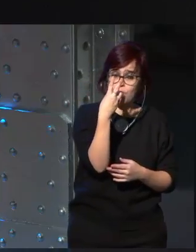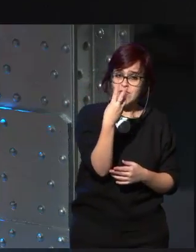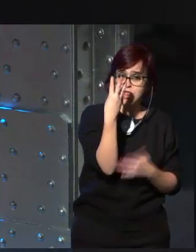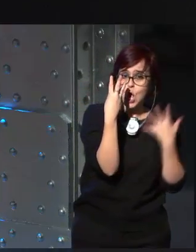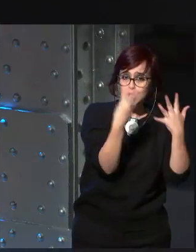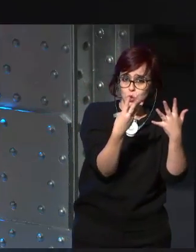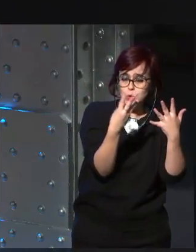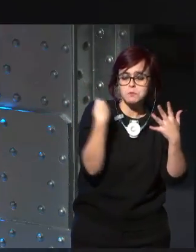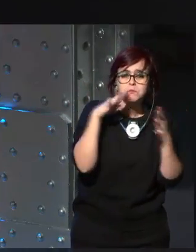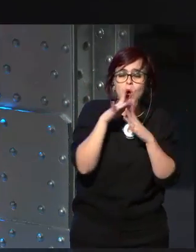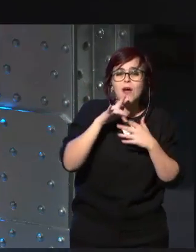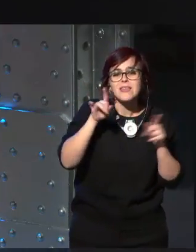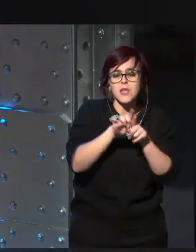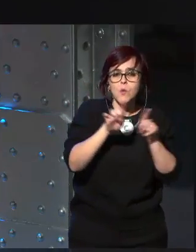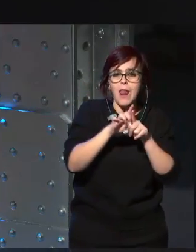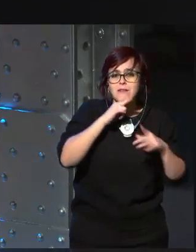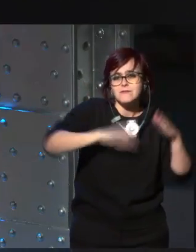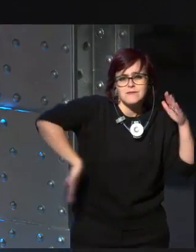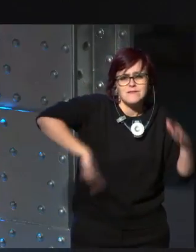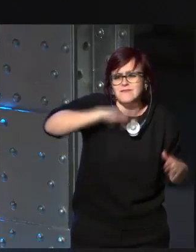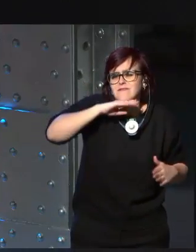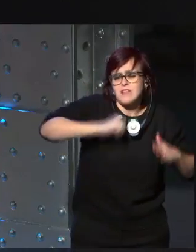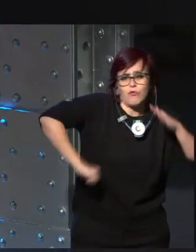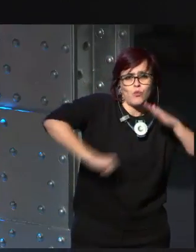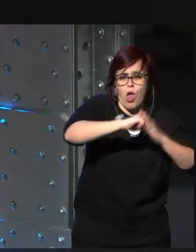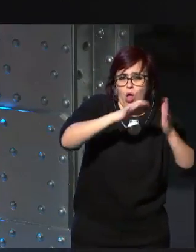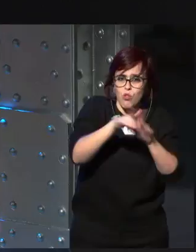an MP3 at 128 has a compression